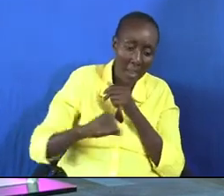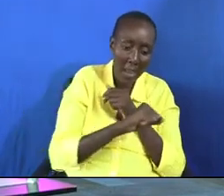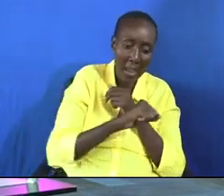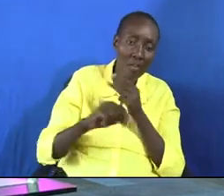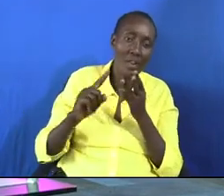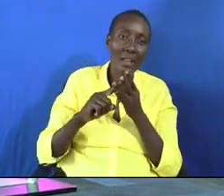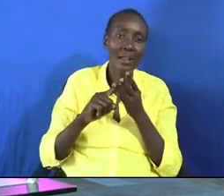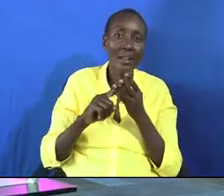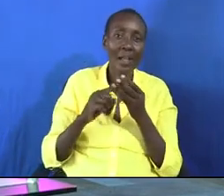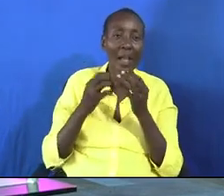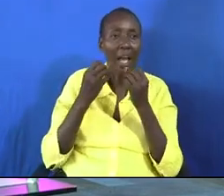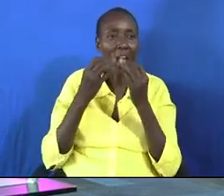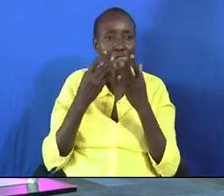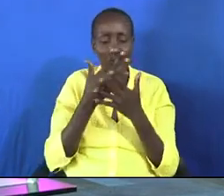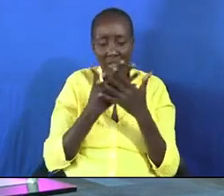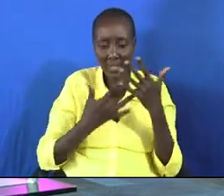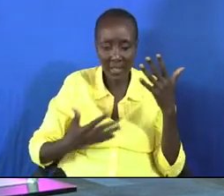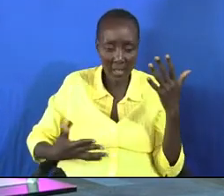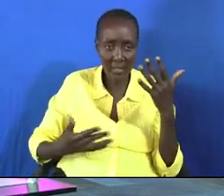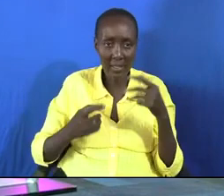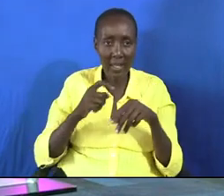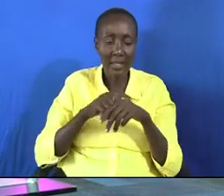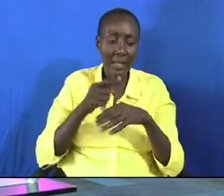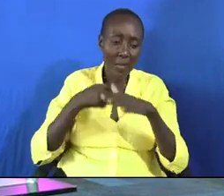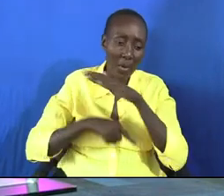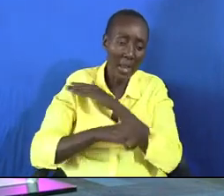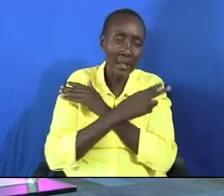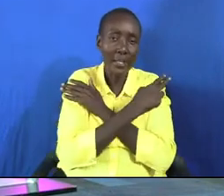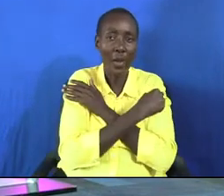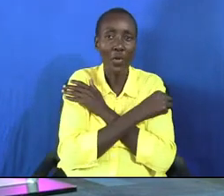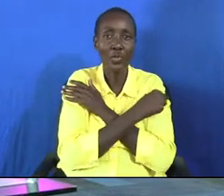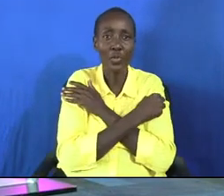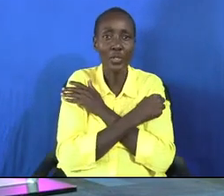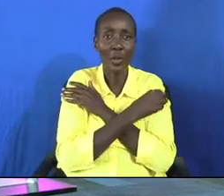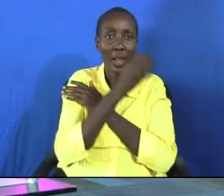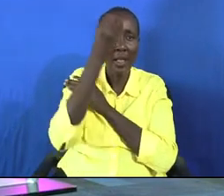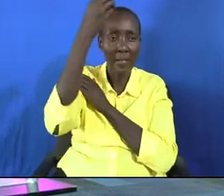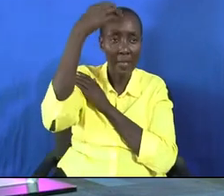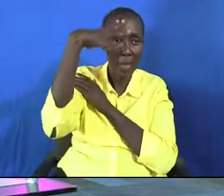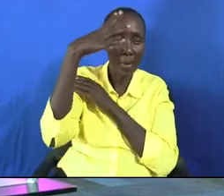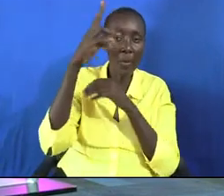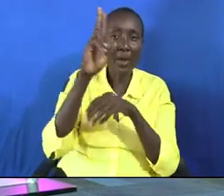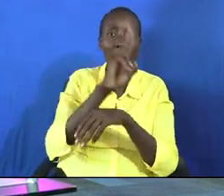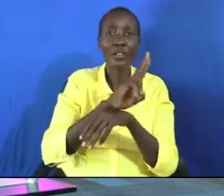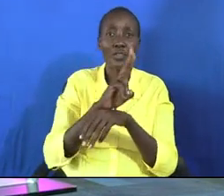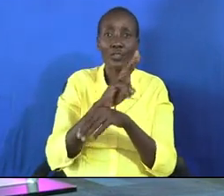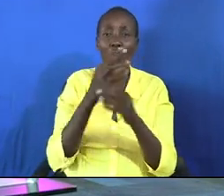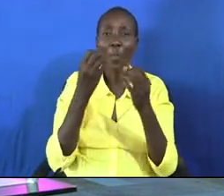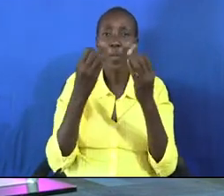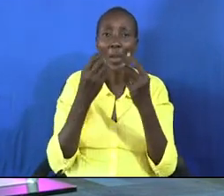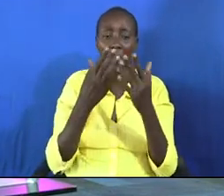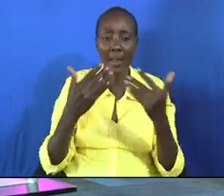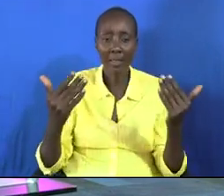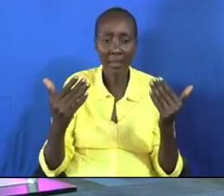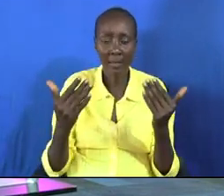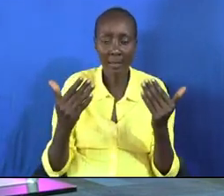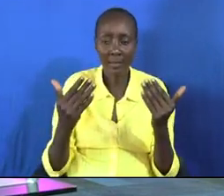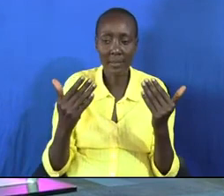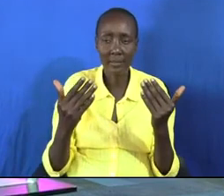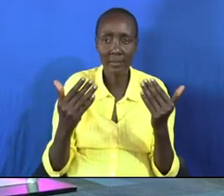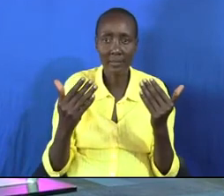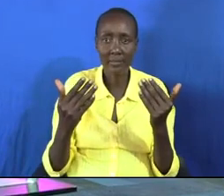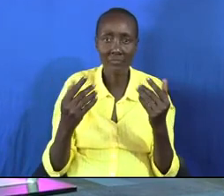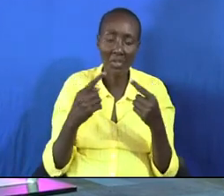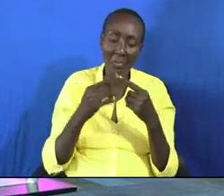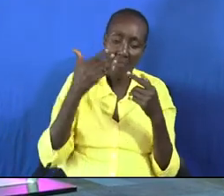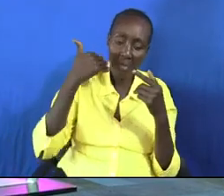those things. When we go to hospitals, the power is used for many things, whether it's